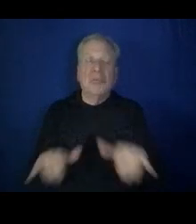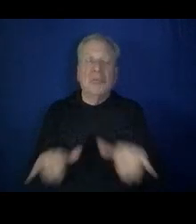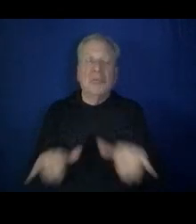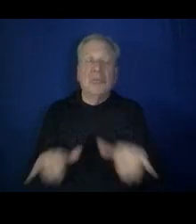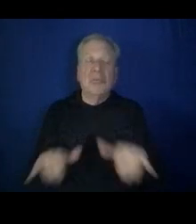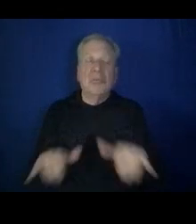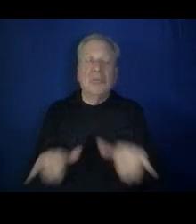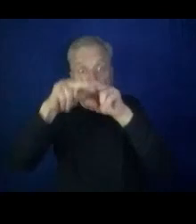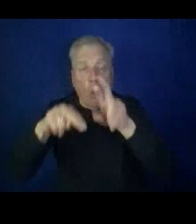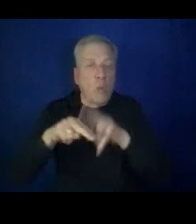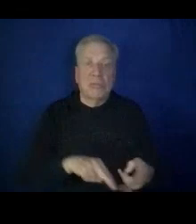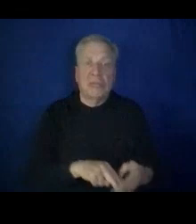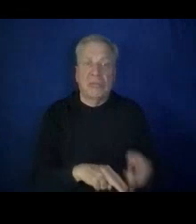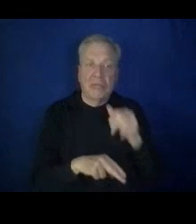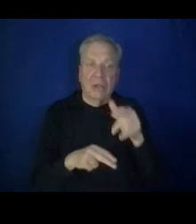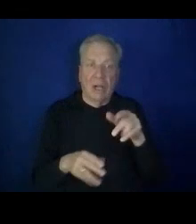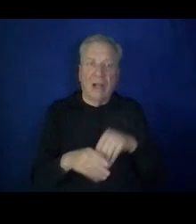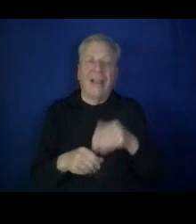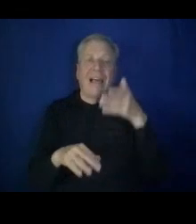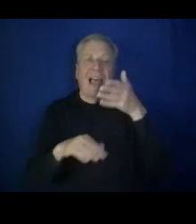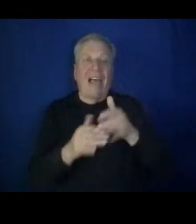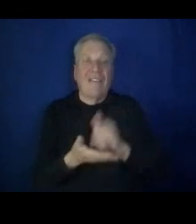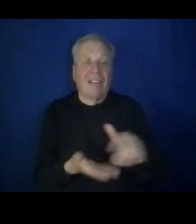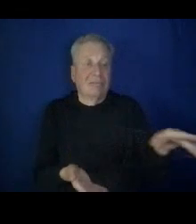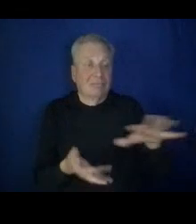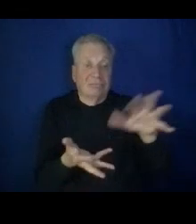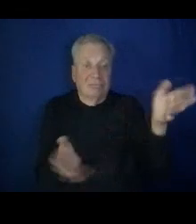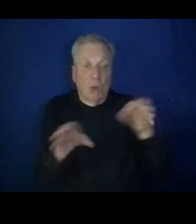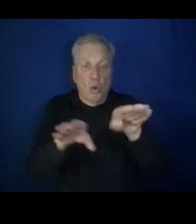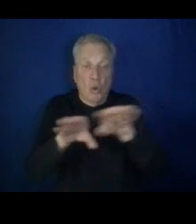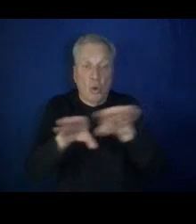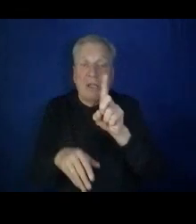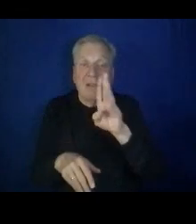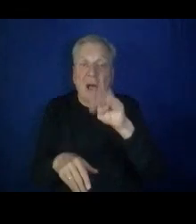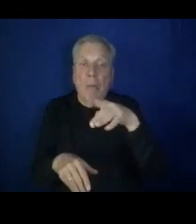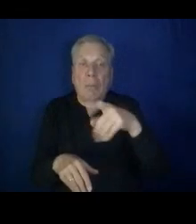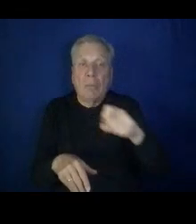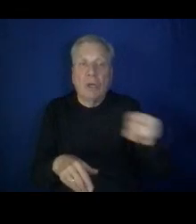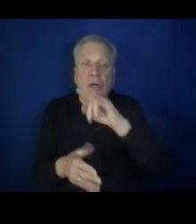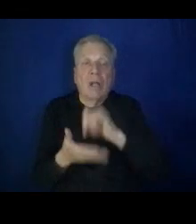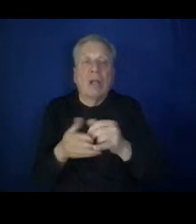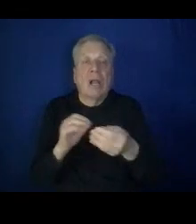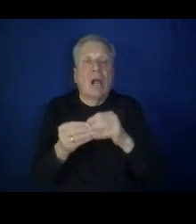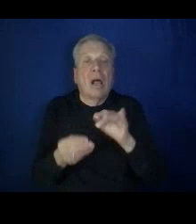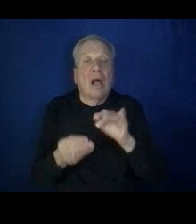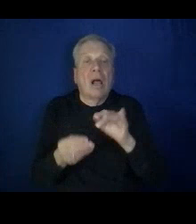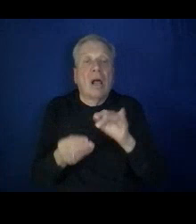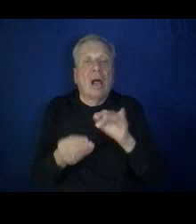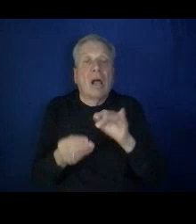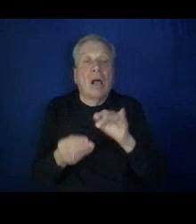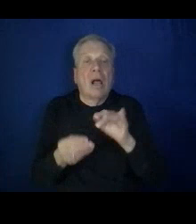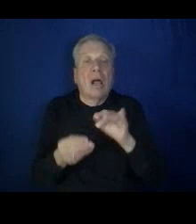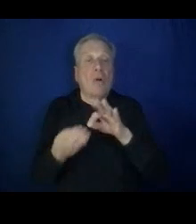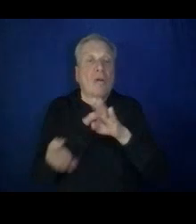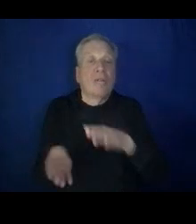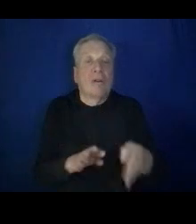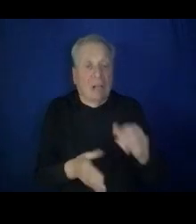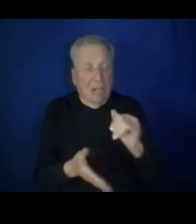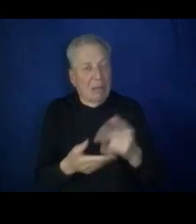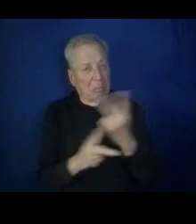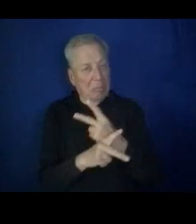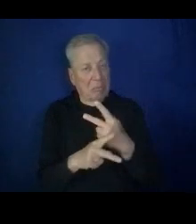decreasing. After the 7 dump closures in the ecosystem and the high mortality associated with that, the Craigheads estimated that there might have been